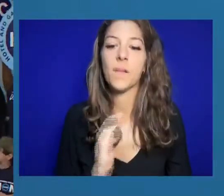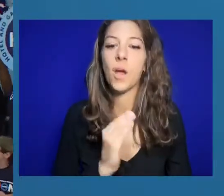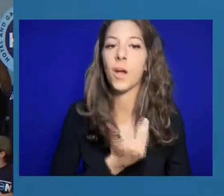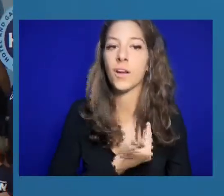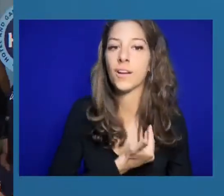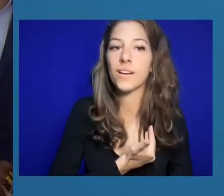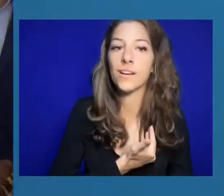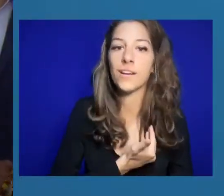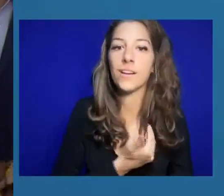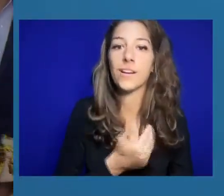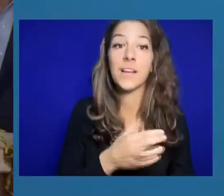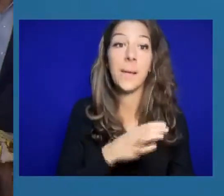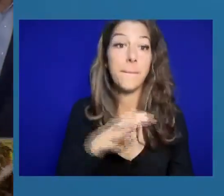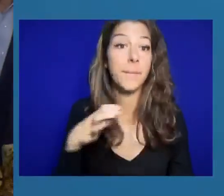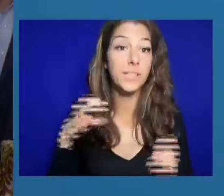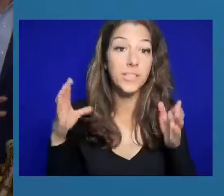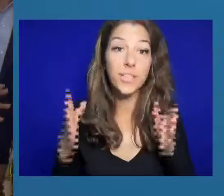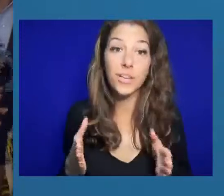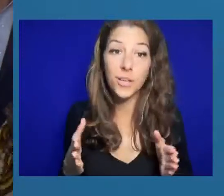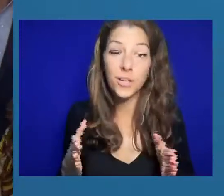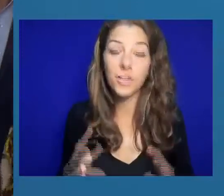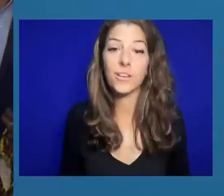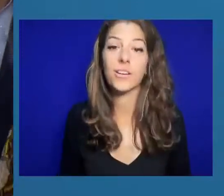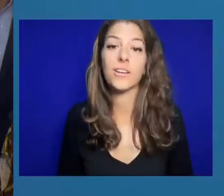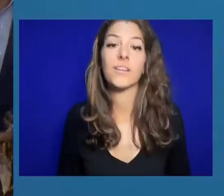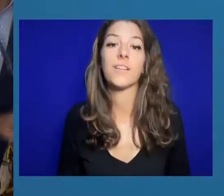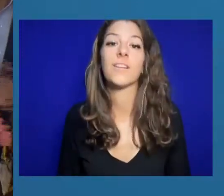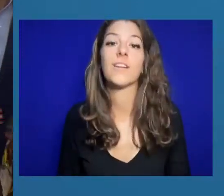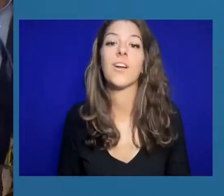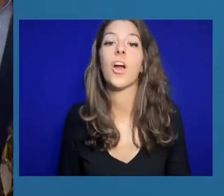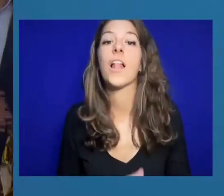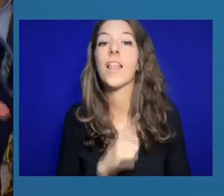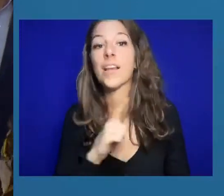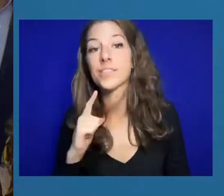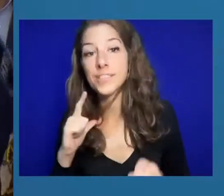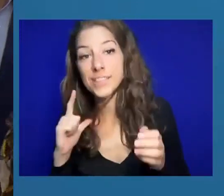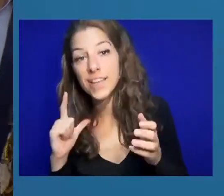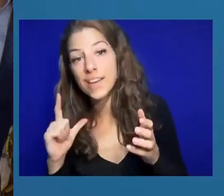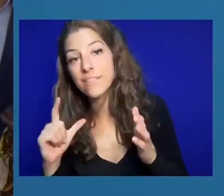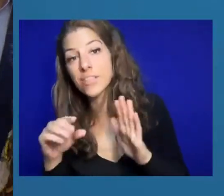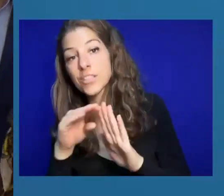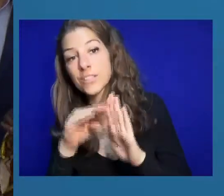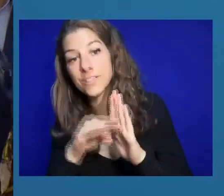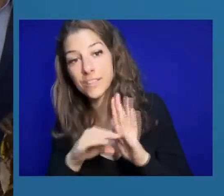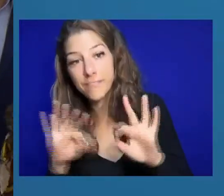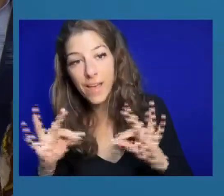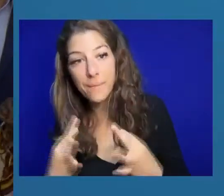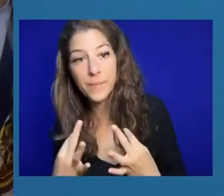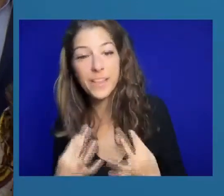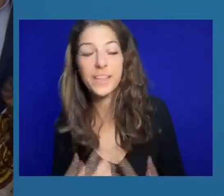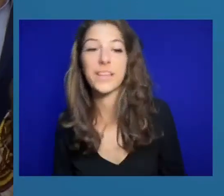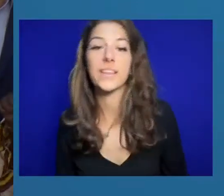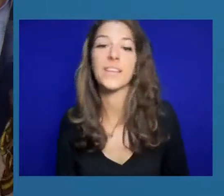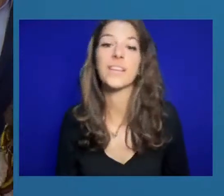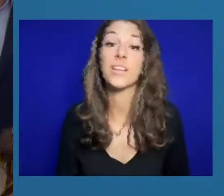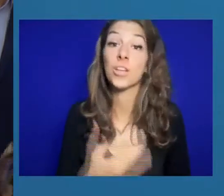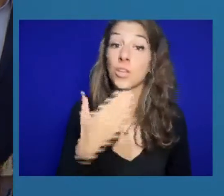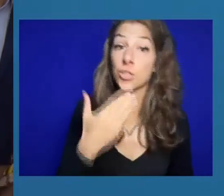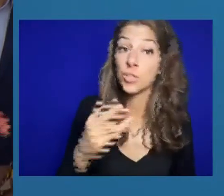our commissioner, our legislative family. The good